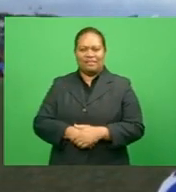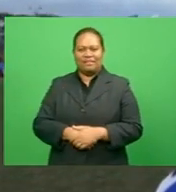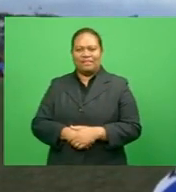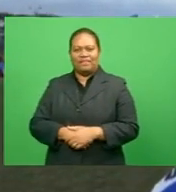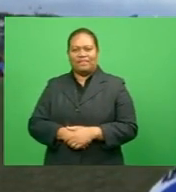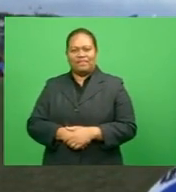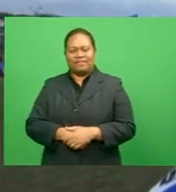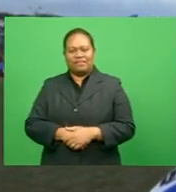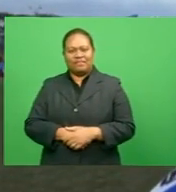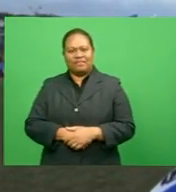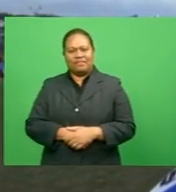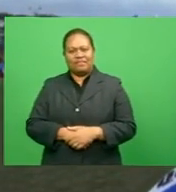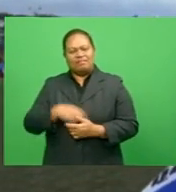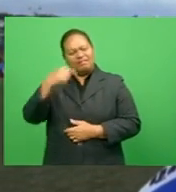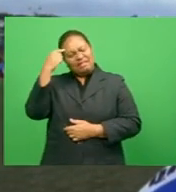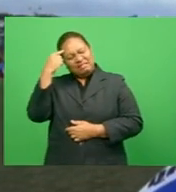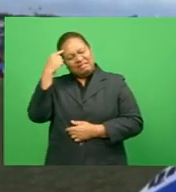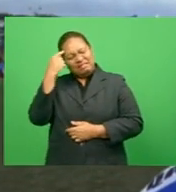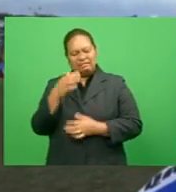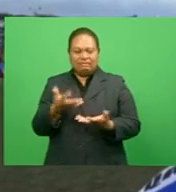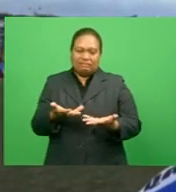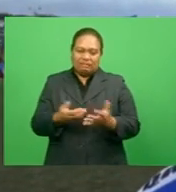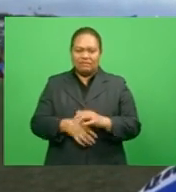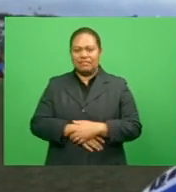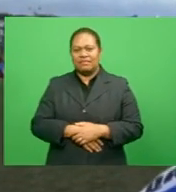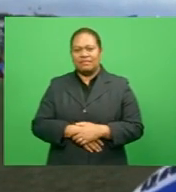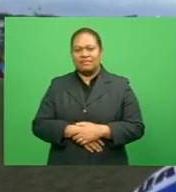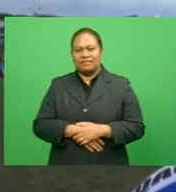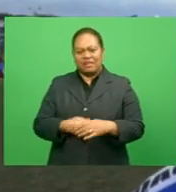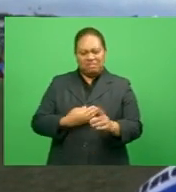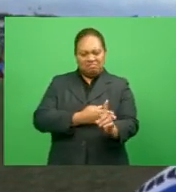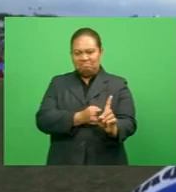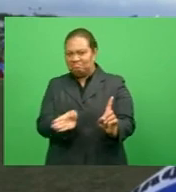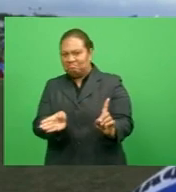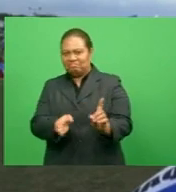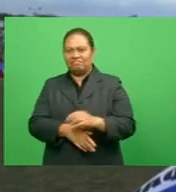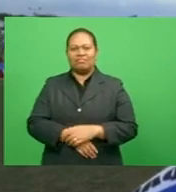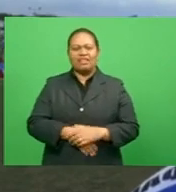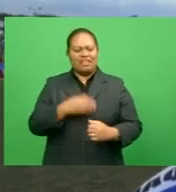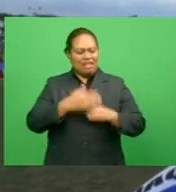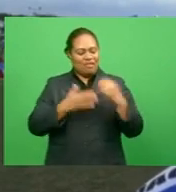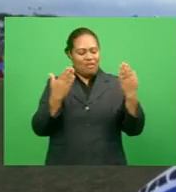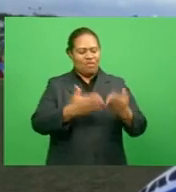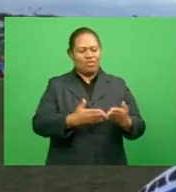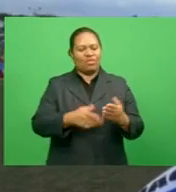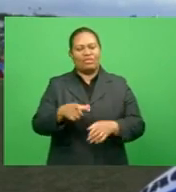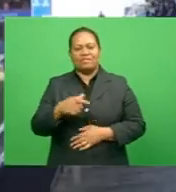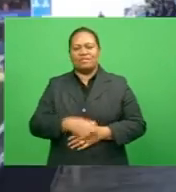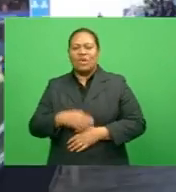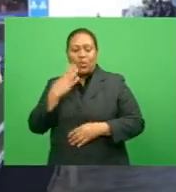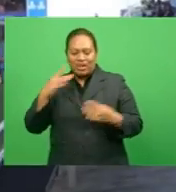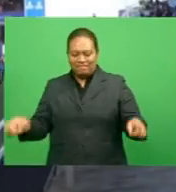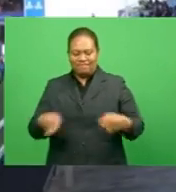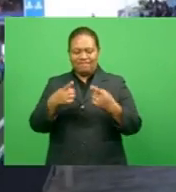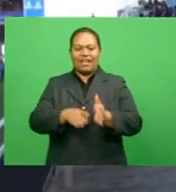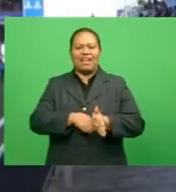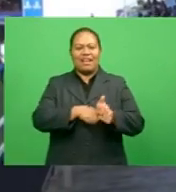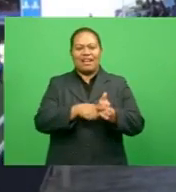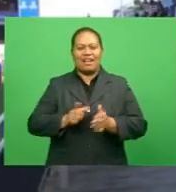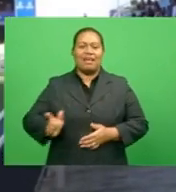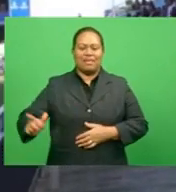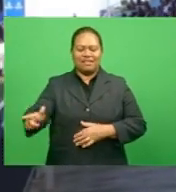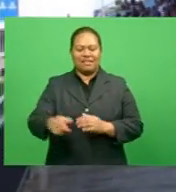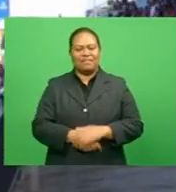I think we were just a bit, we just lost focus when we went up to Lambasa. Lambasa fans will